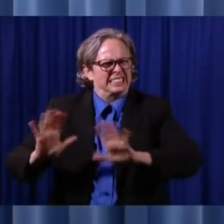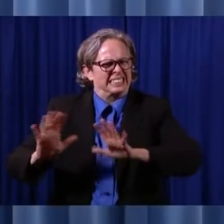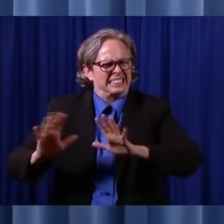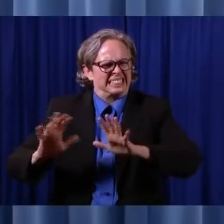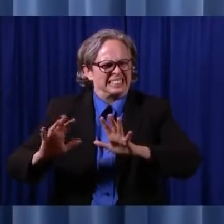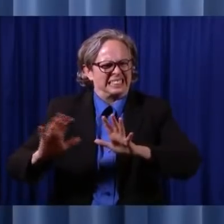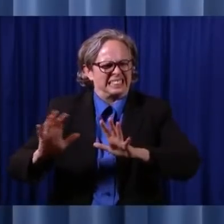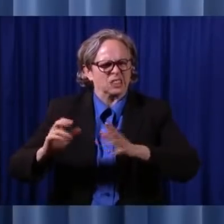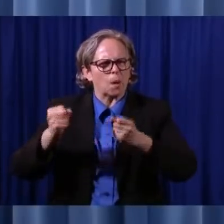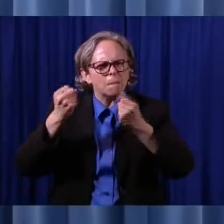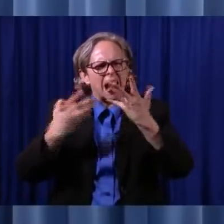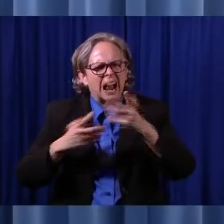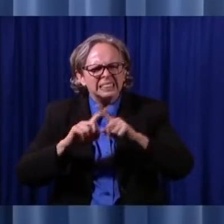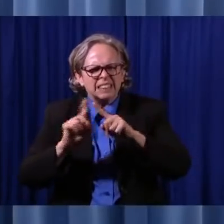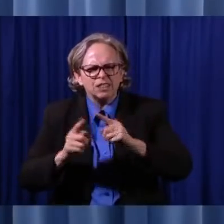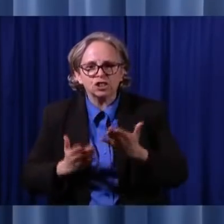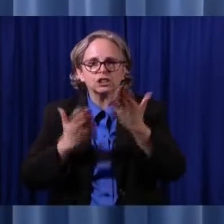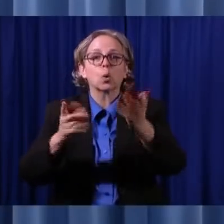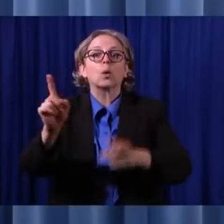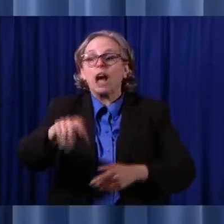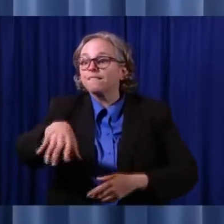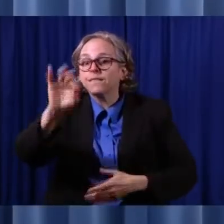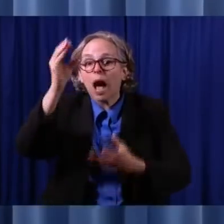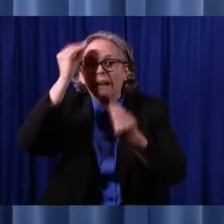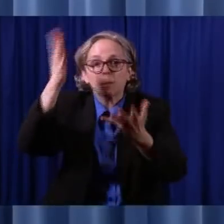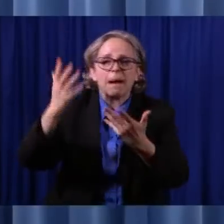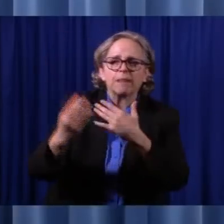at coronavirus.ohio.gov,